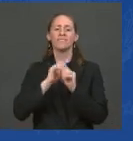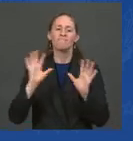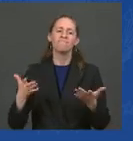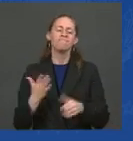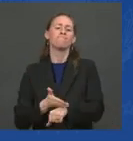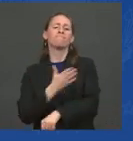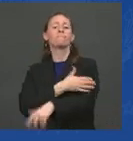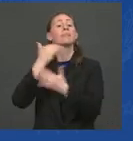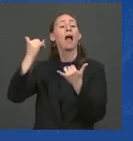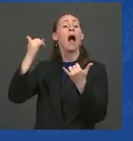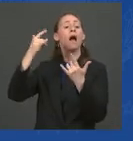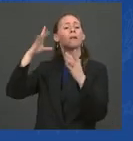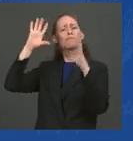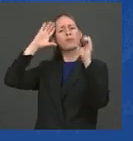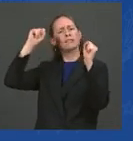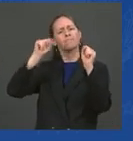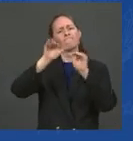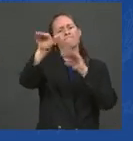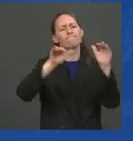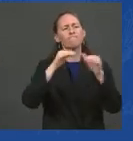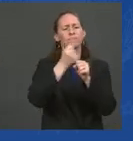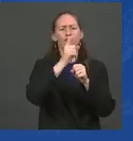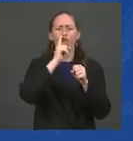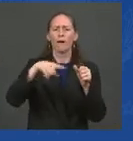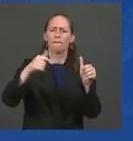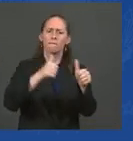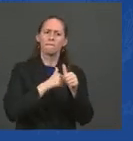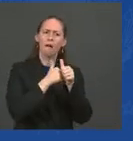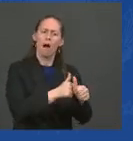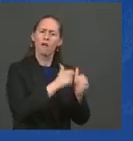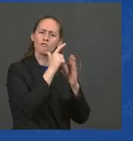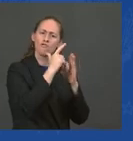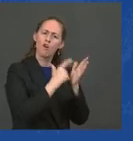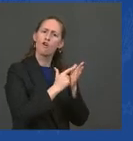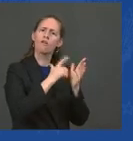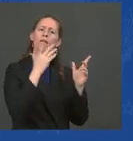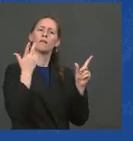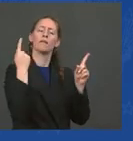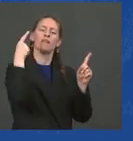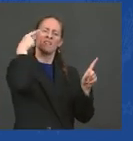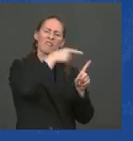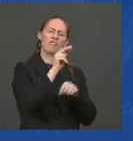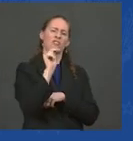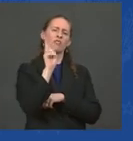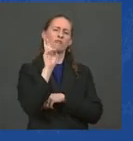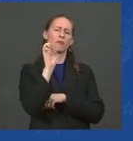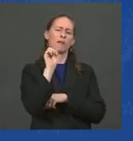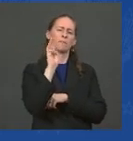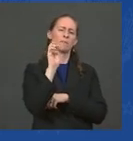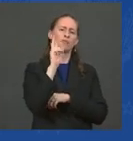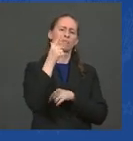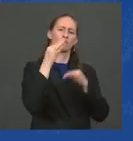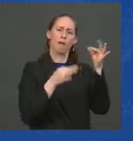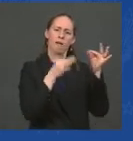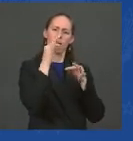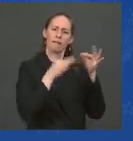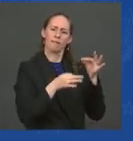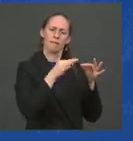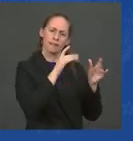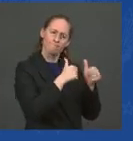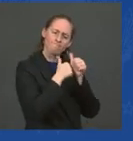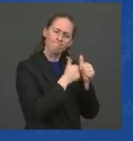that was made in Nuremberg 75 years ago. I am very grateful to my dear, dear friend, our